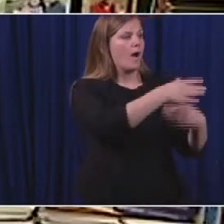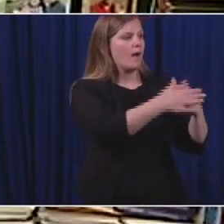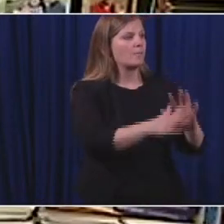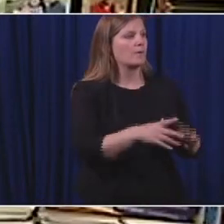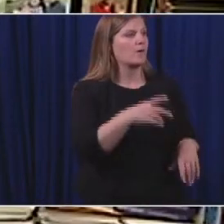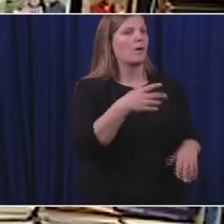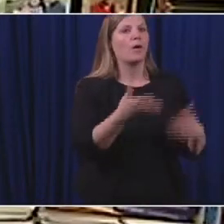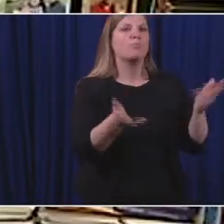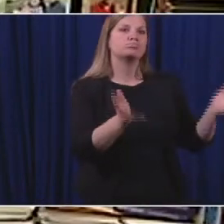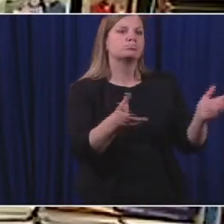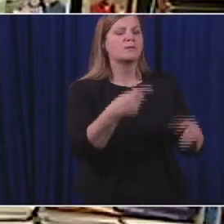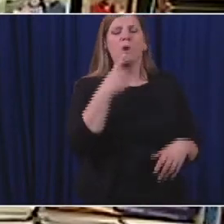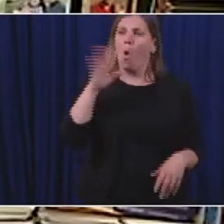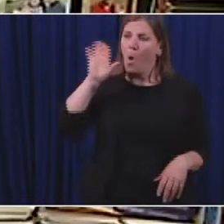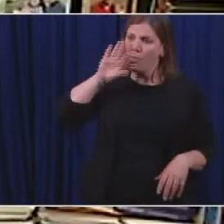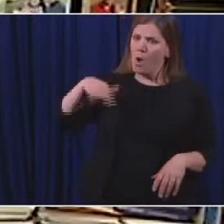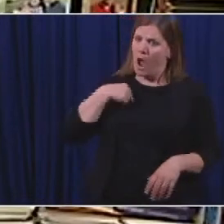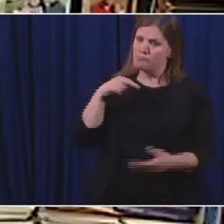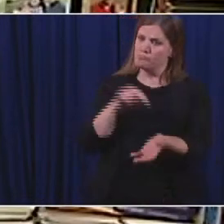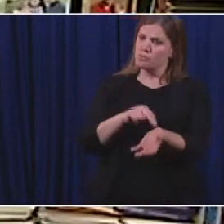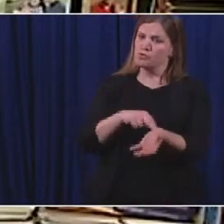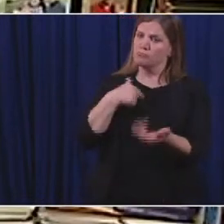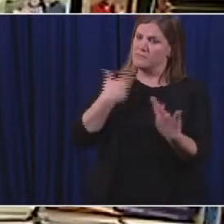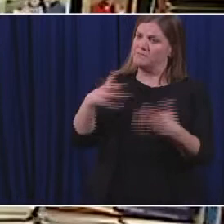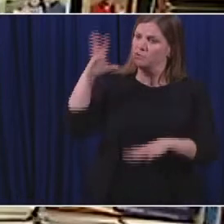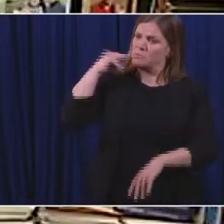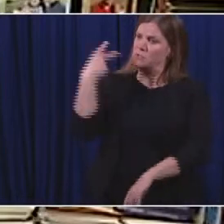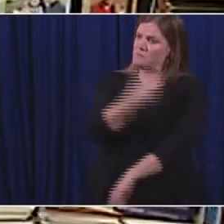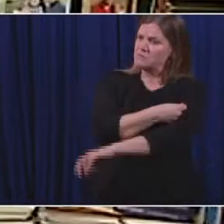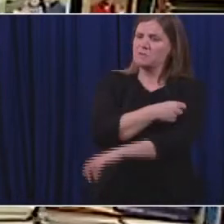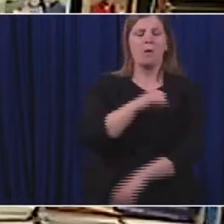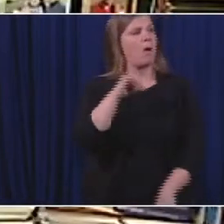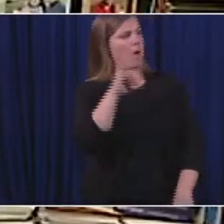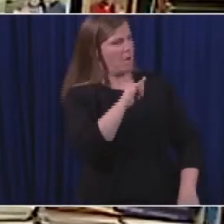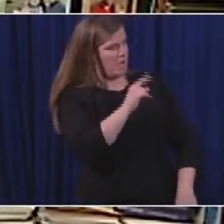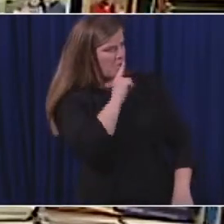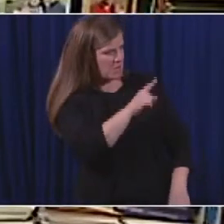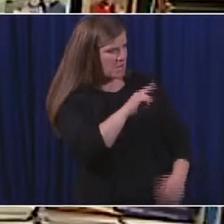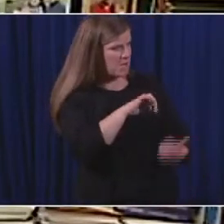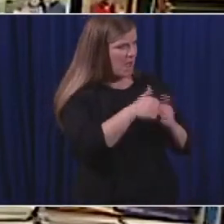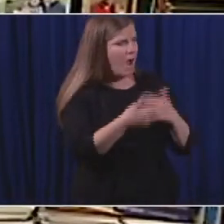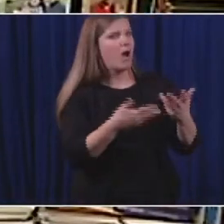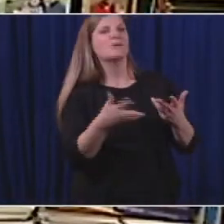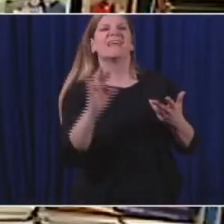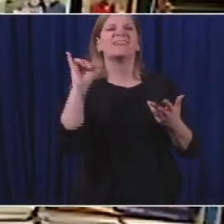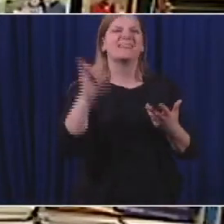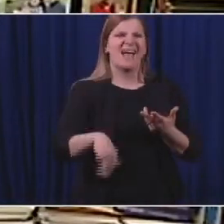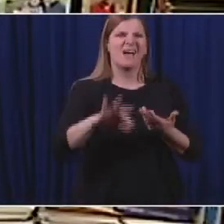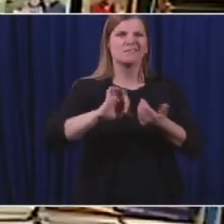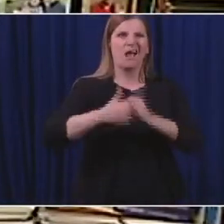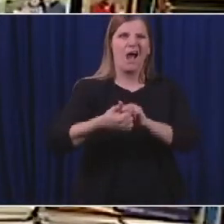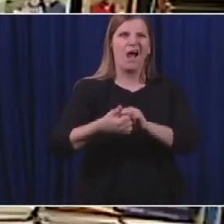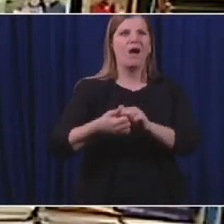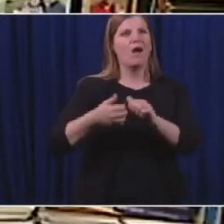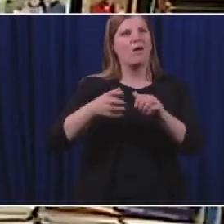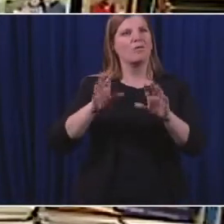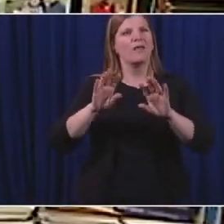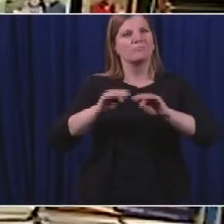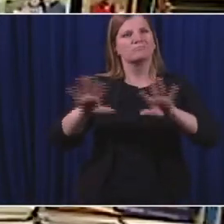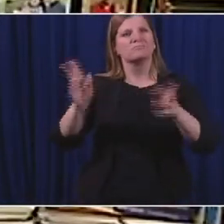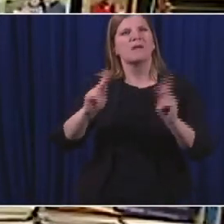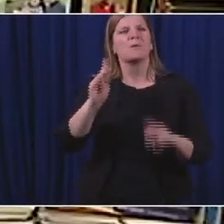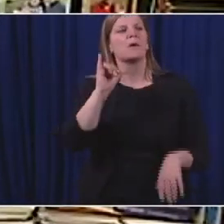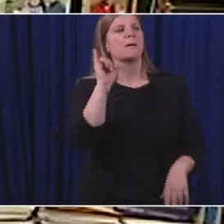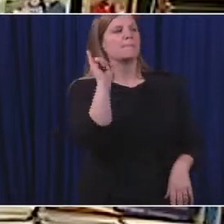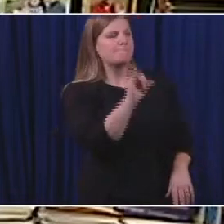a nurse, I'm a respiratory therapist, I'm a doctor, I took the vaccine." And it's through that means that we're going to build trust with the general